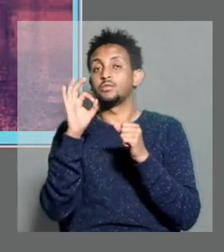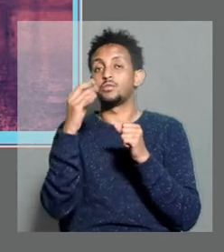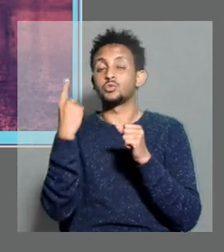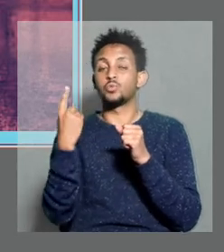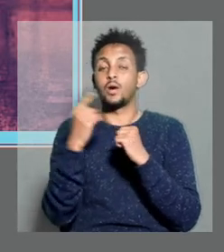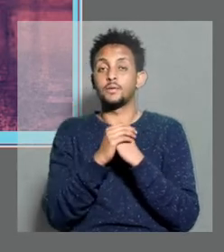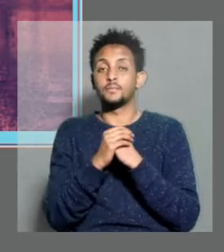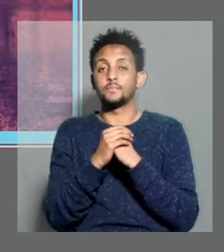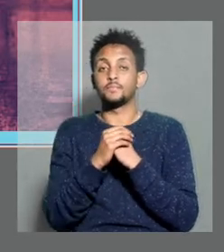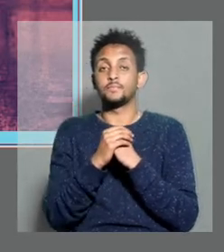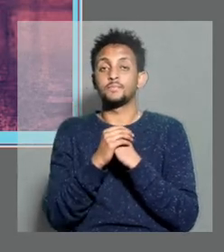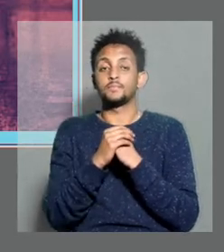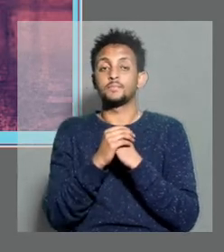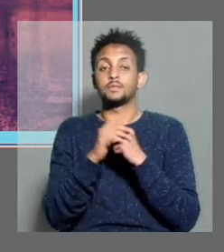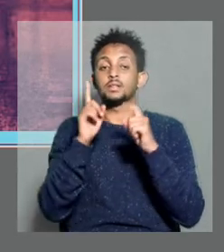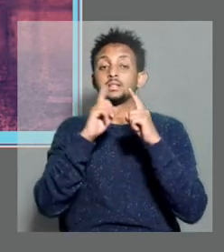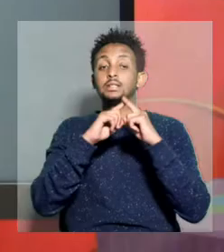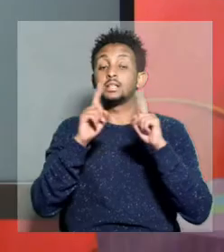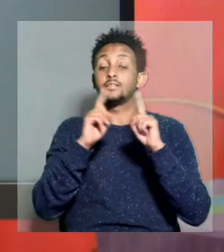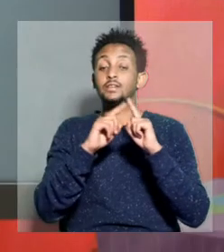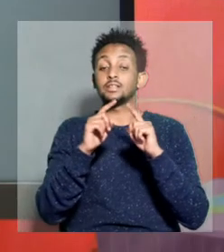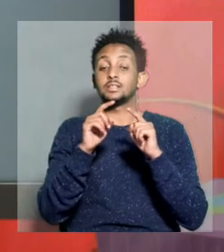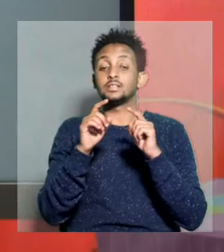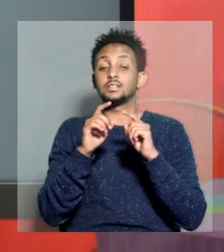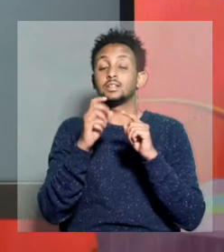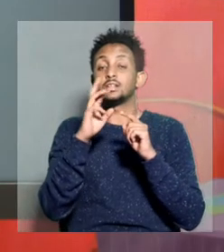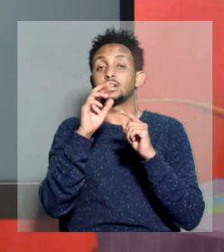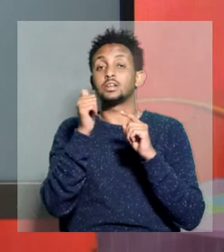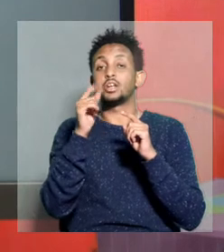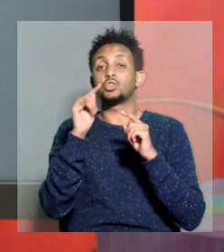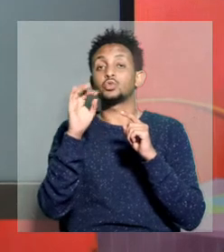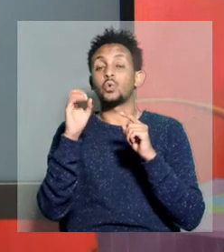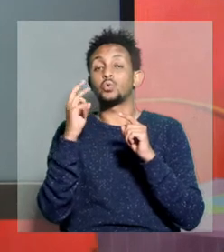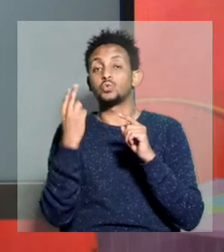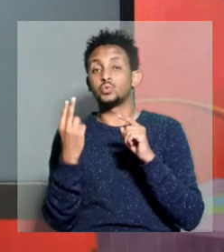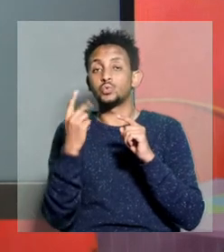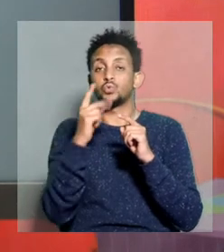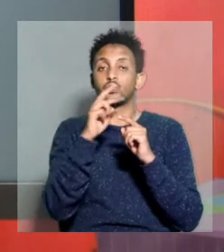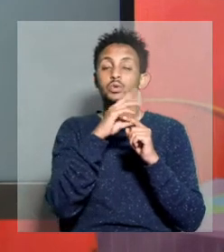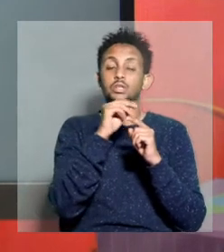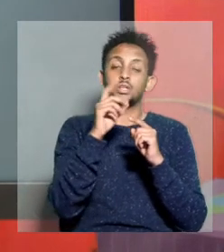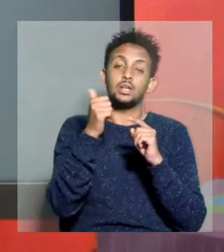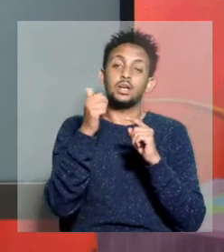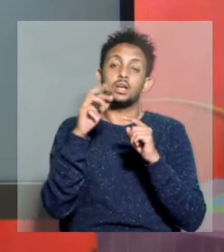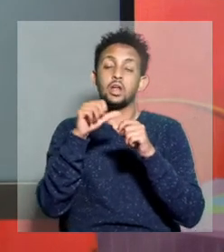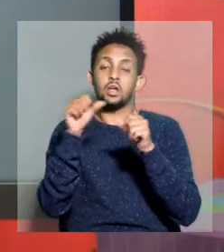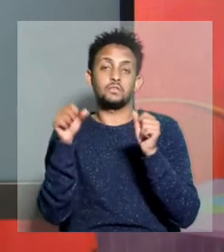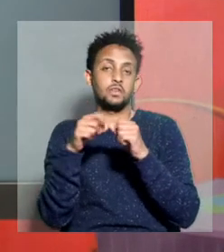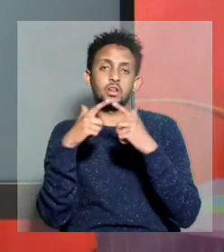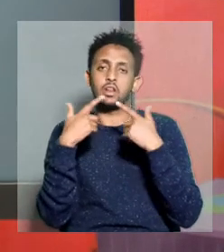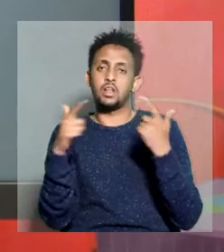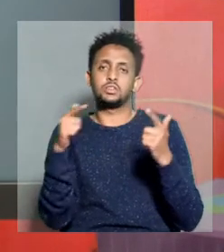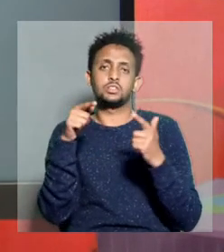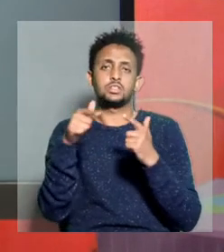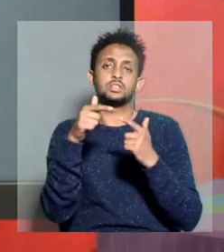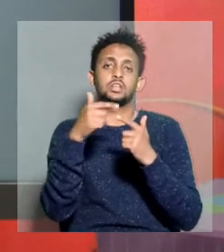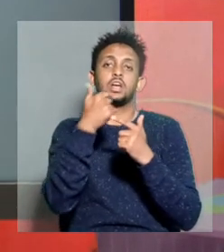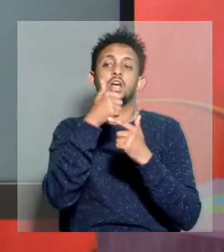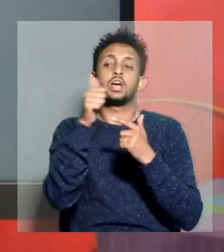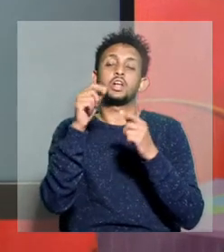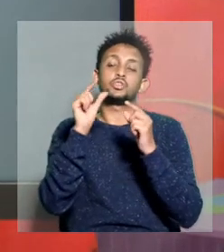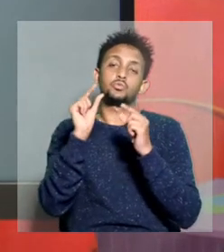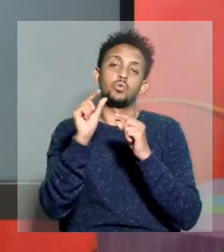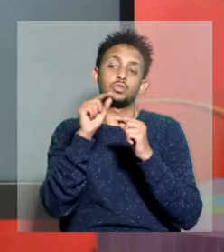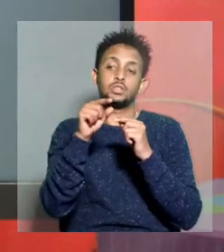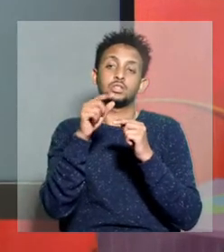1. The difference, the ratio of area 2 to area 1, area 2 is very large, so that area 1 is very